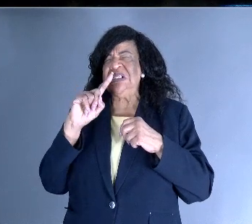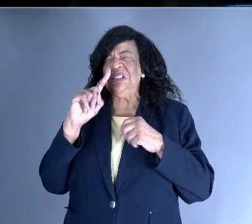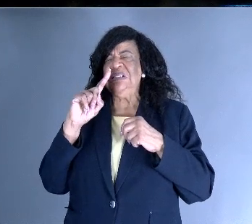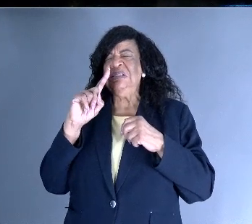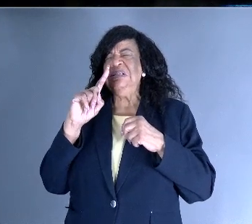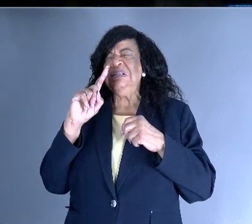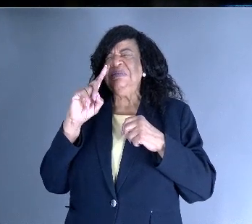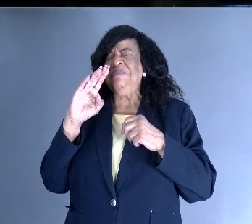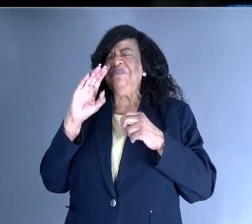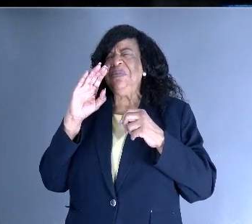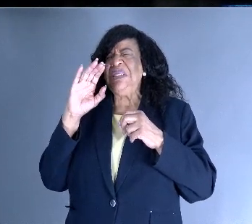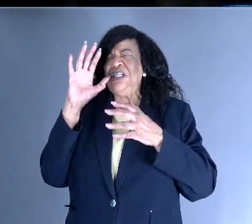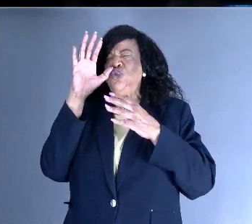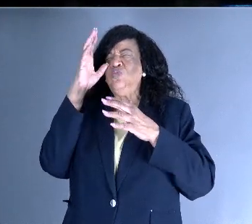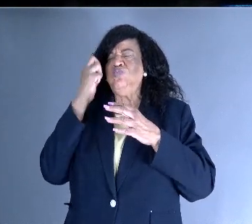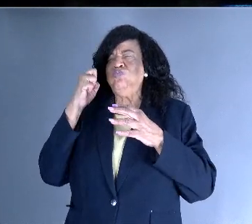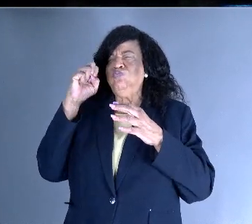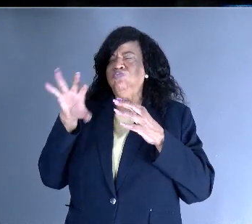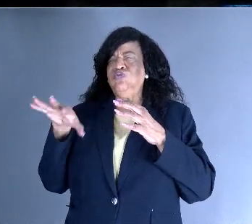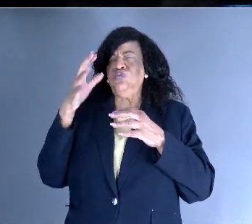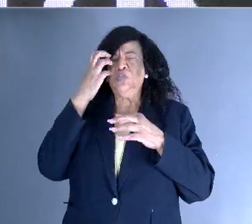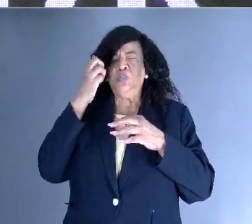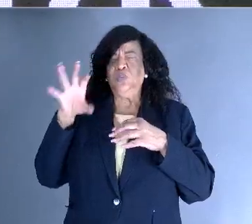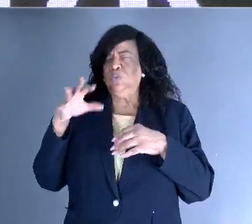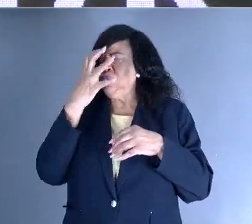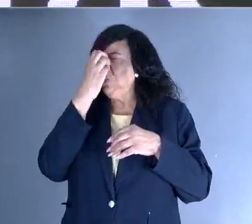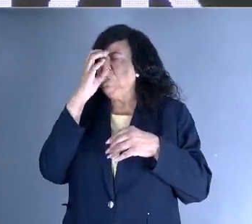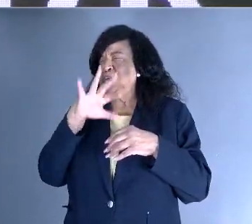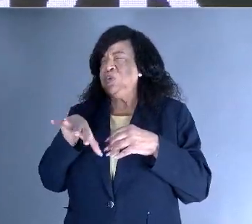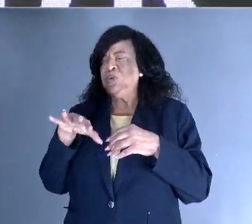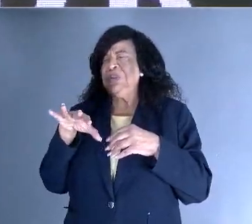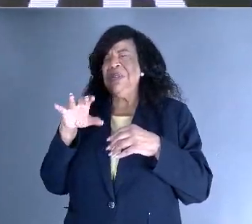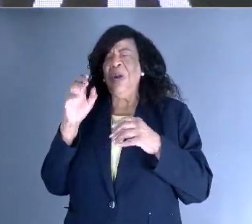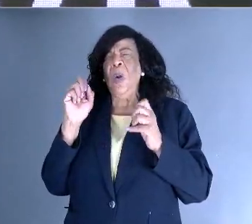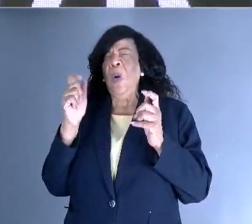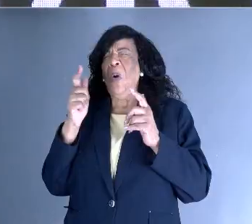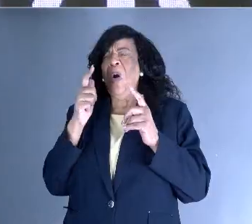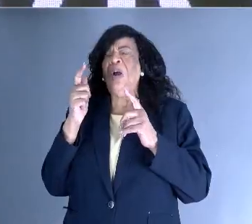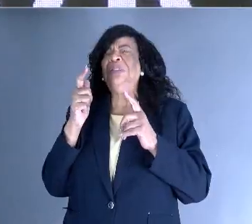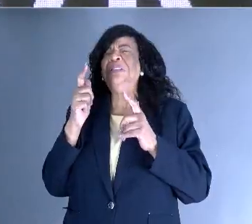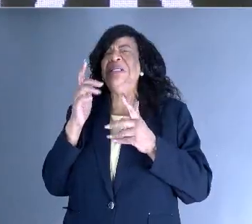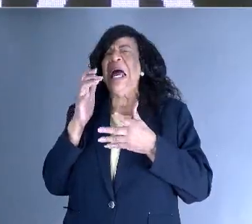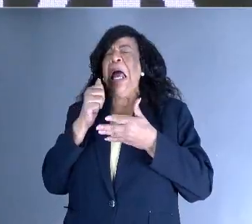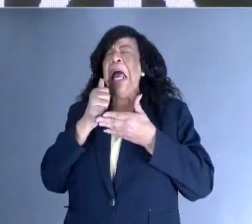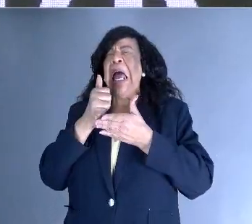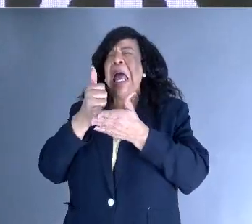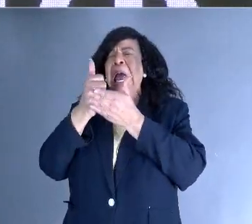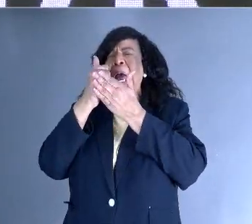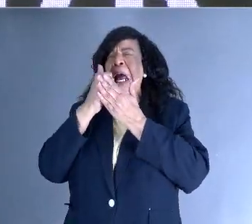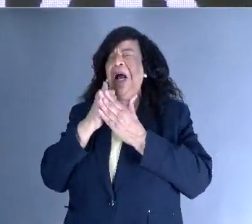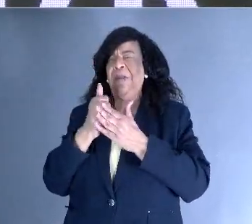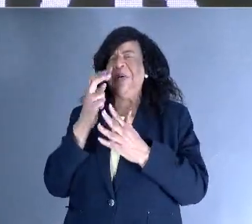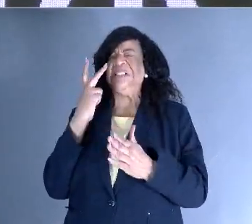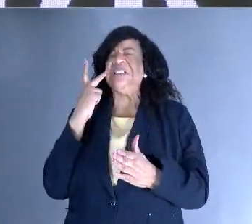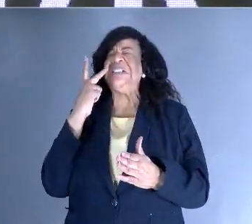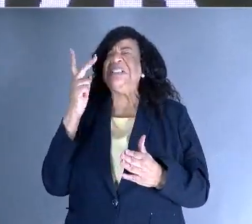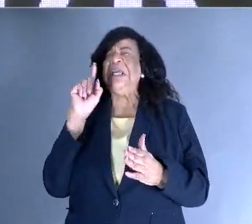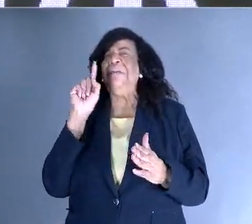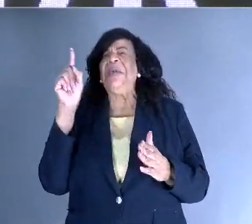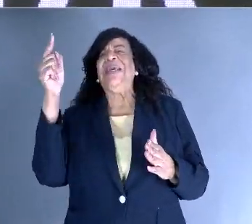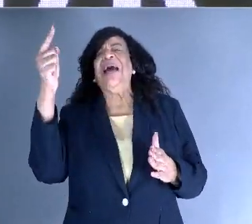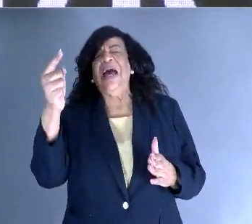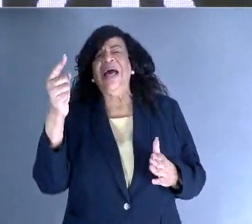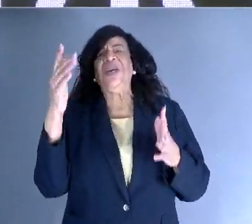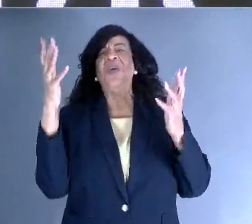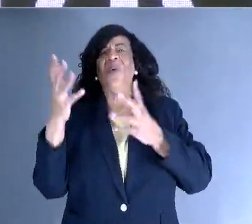father help us to see beyond what we can see